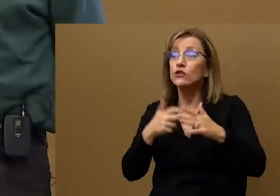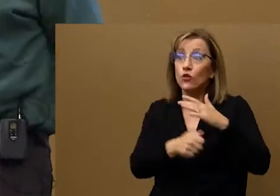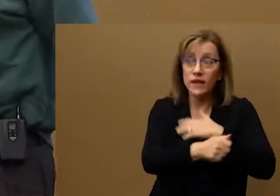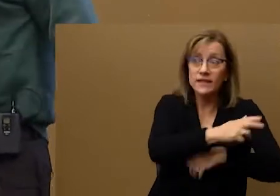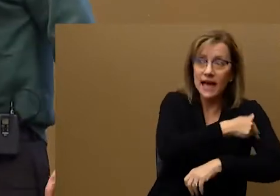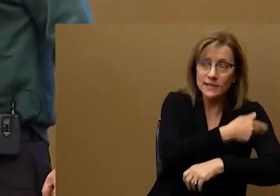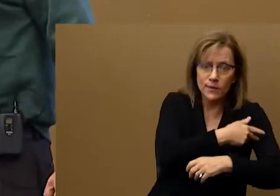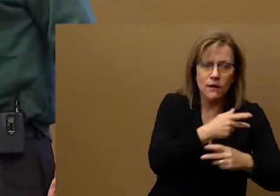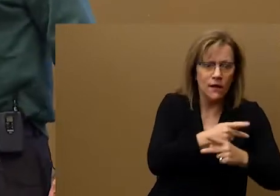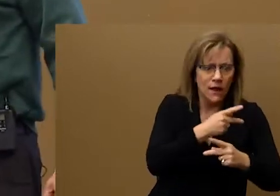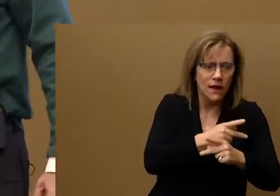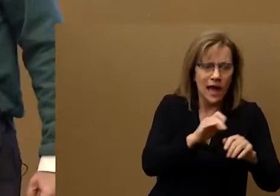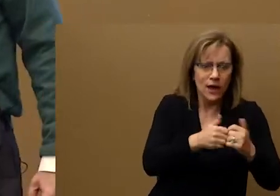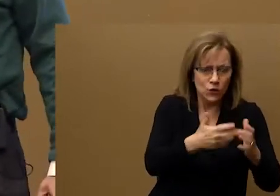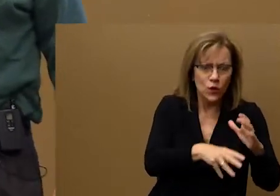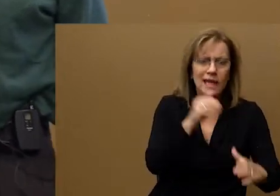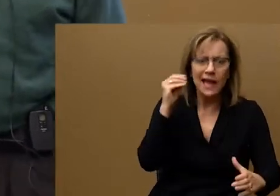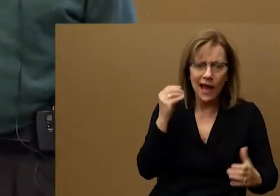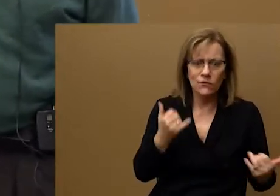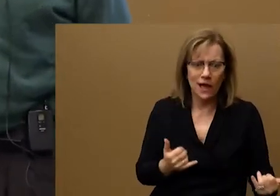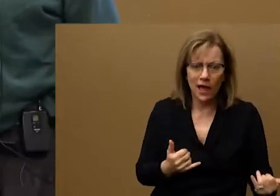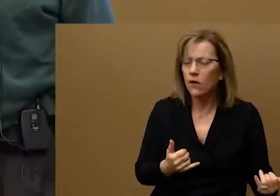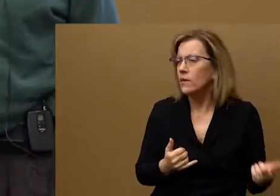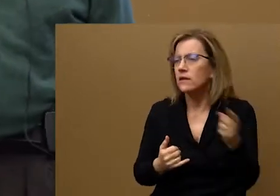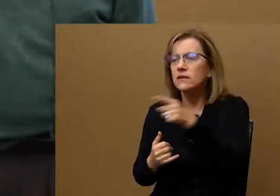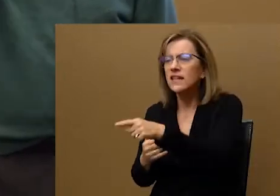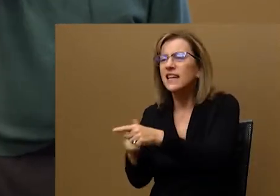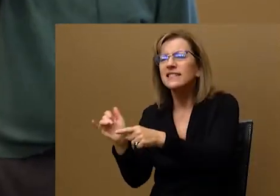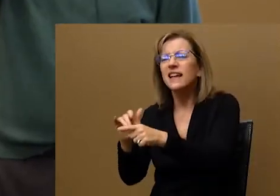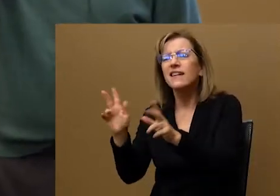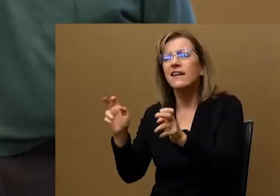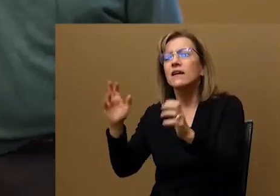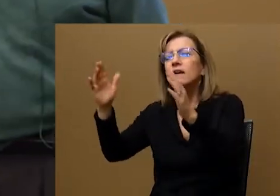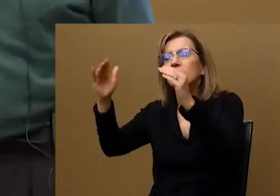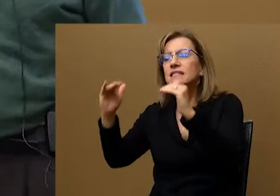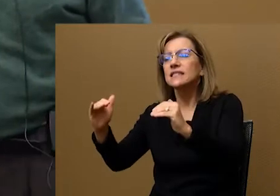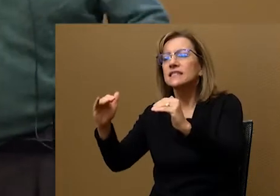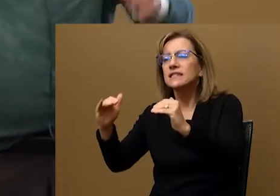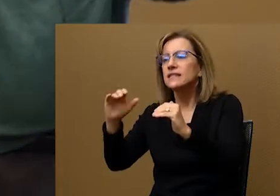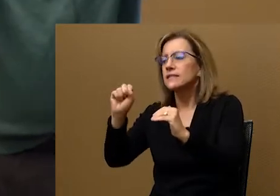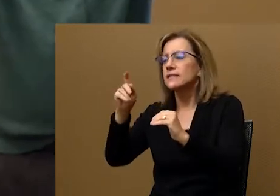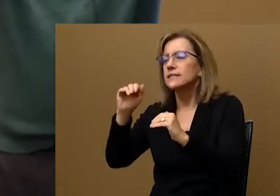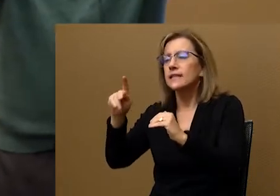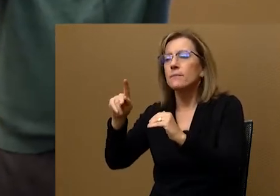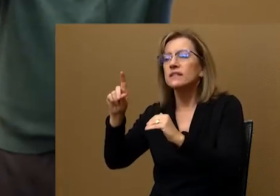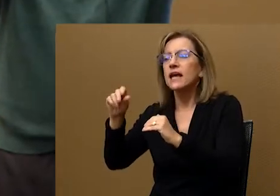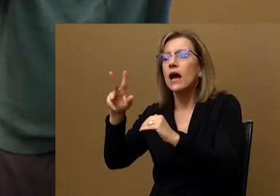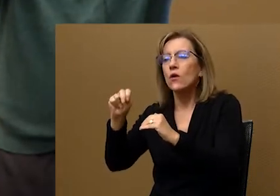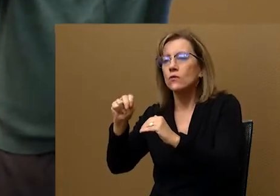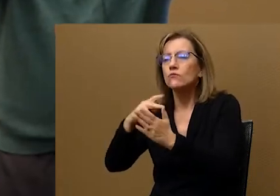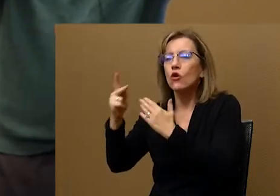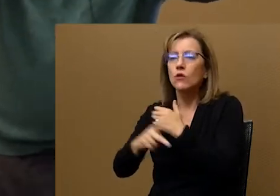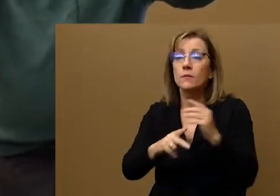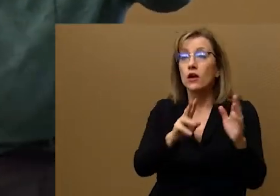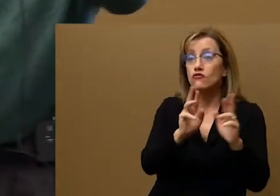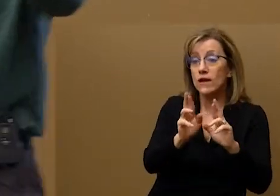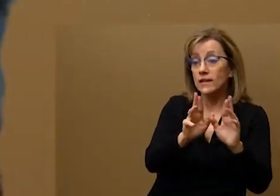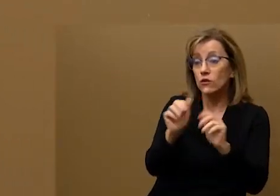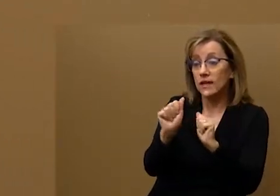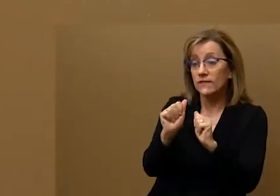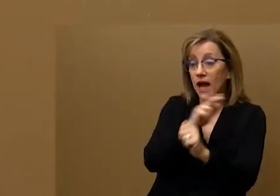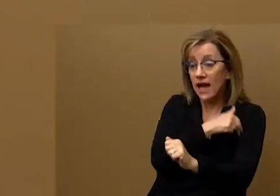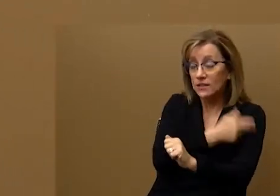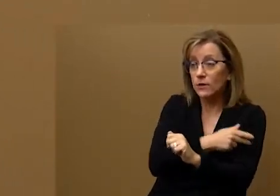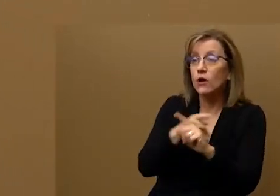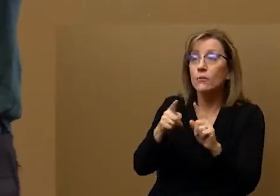to get out of the hospital. So we needed a middle step, so it's also a step-down program. So people who are ready to leave the hospital but not ready to